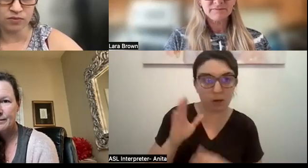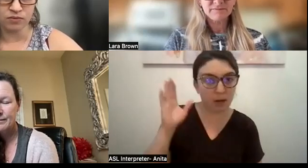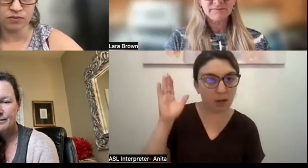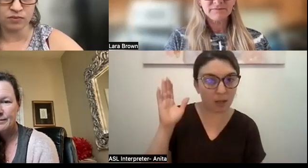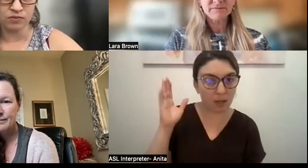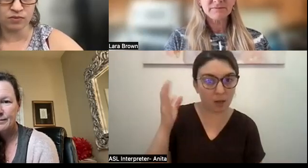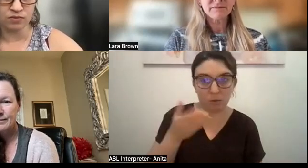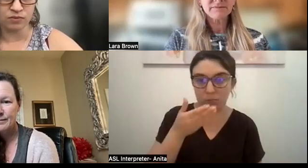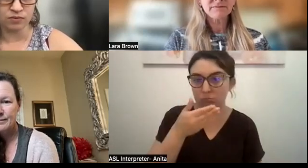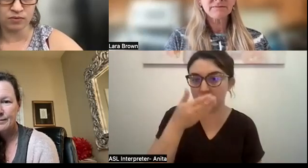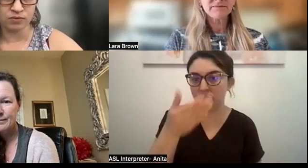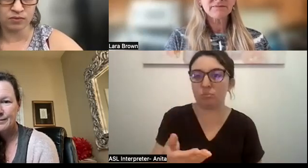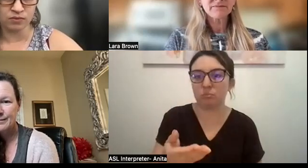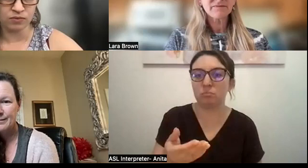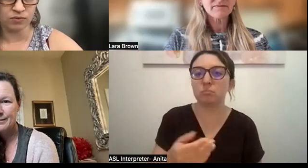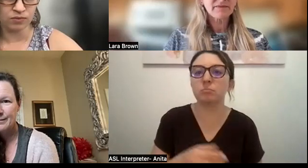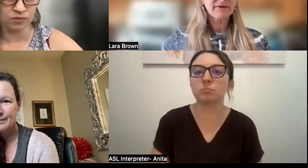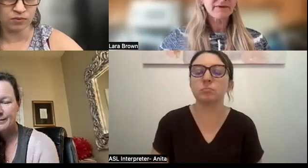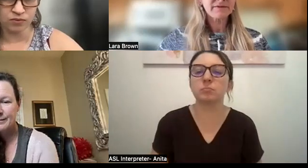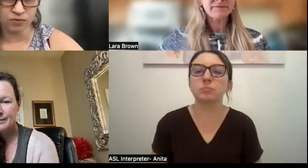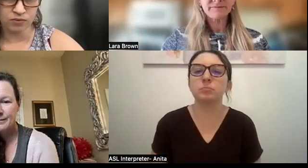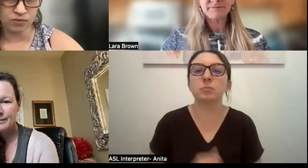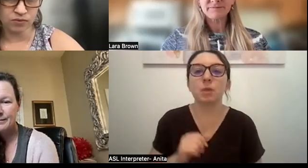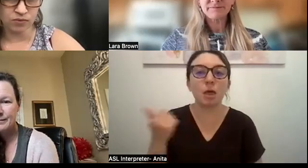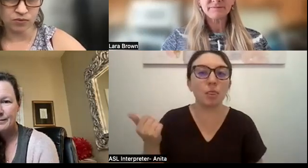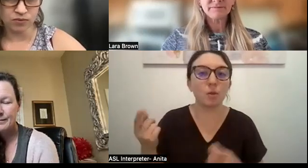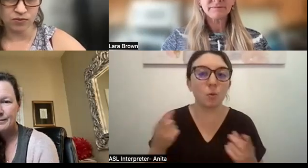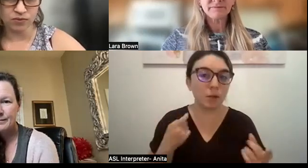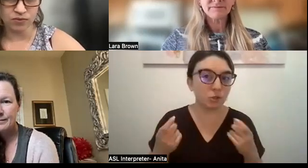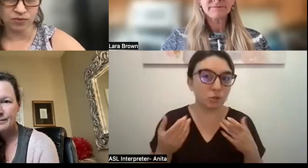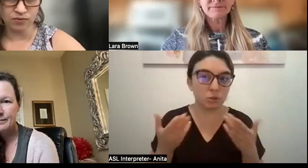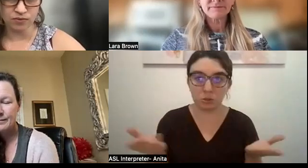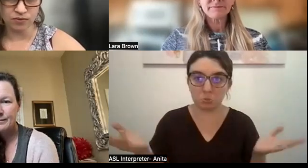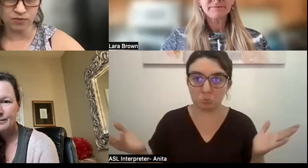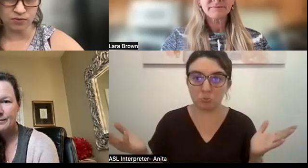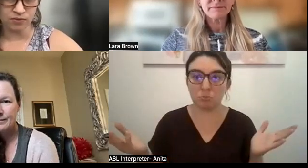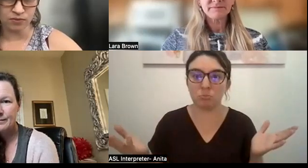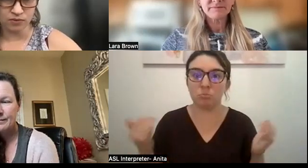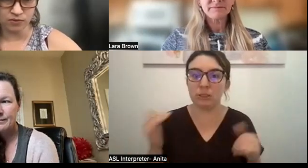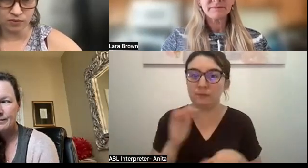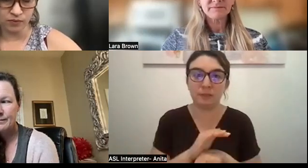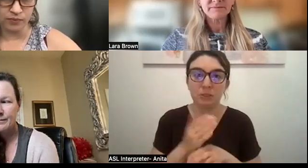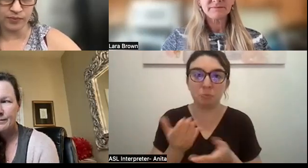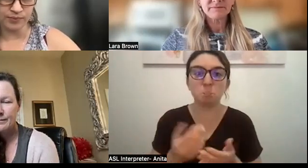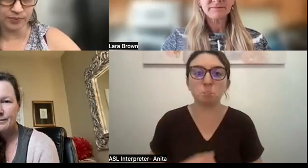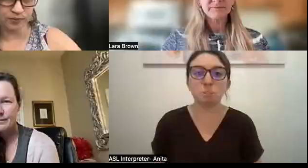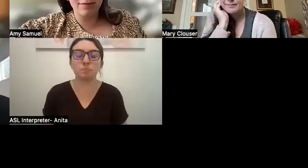to think we're ignoring you. Any other questions from you guys this evening?